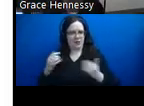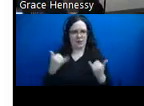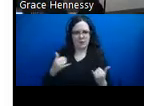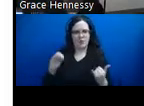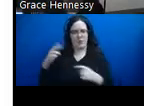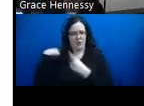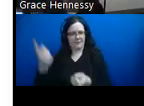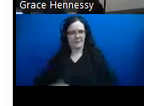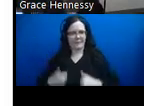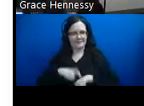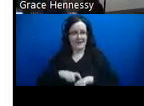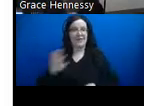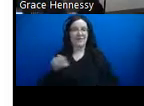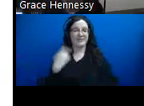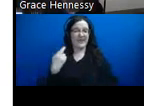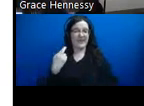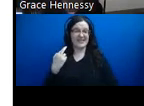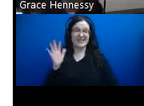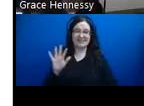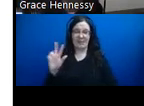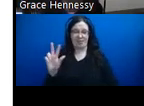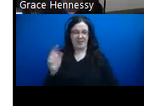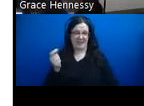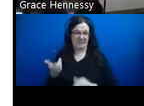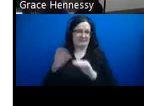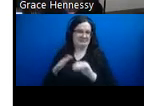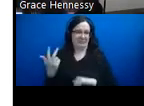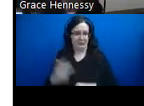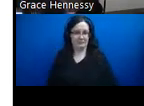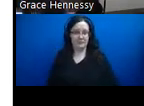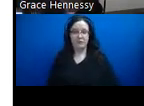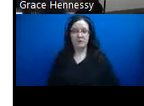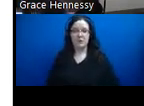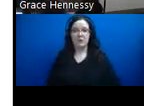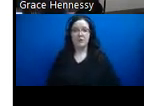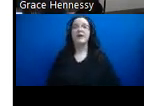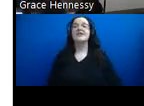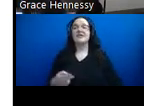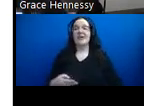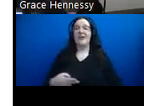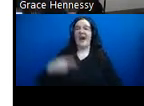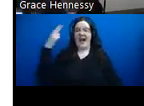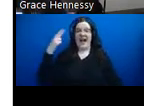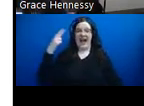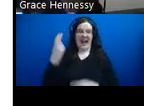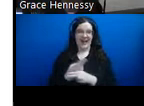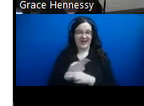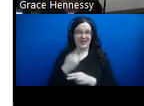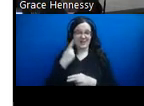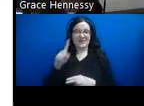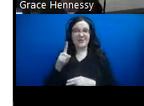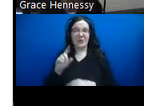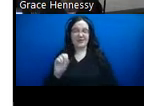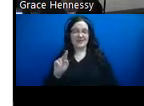of about 3, a little over 3. High rates of substance use disorders were found among the sample, but there was really no association with substance